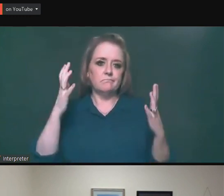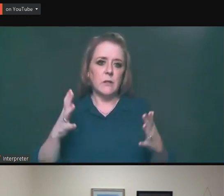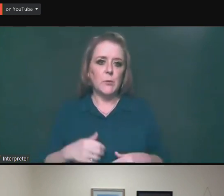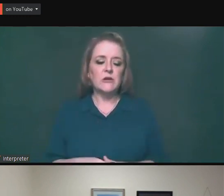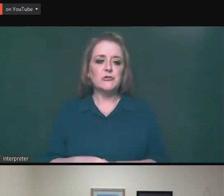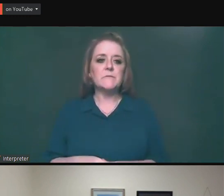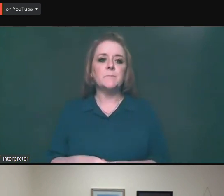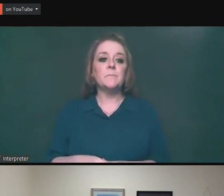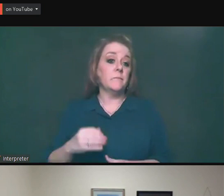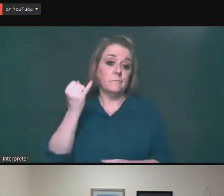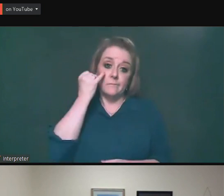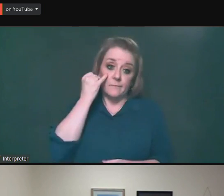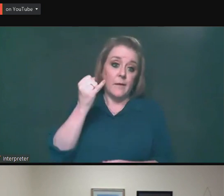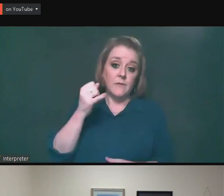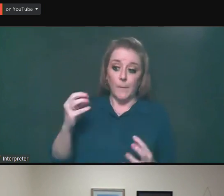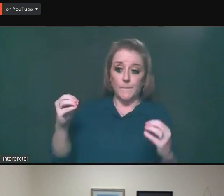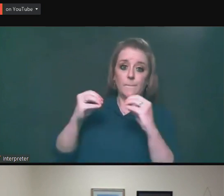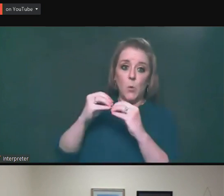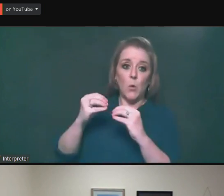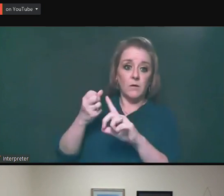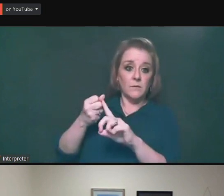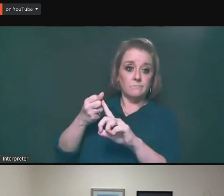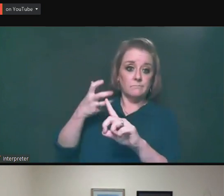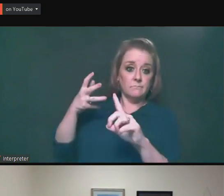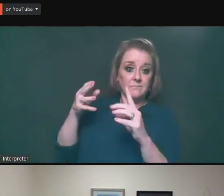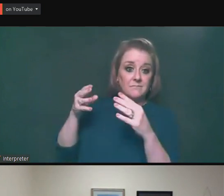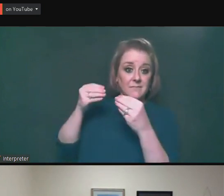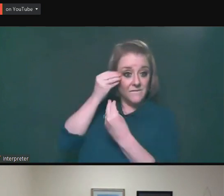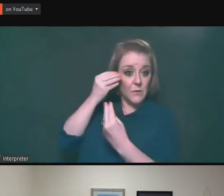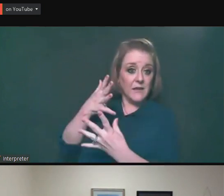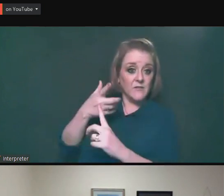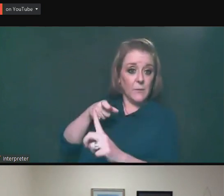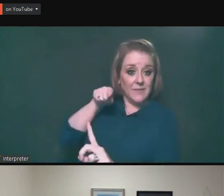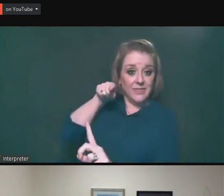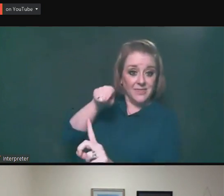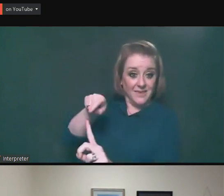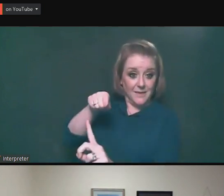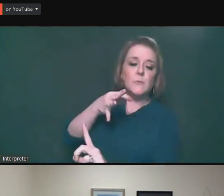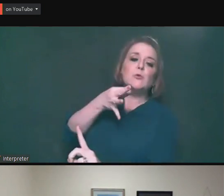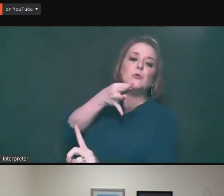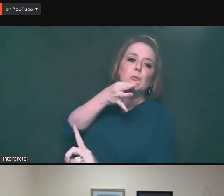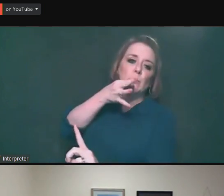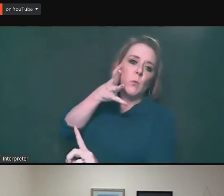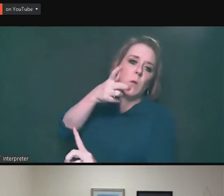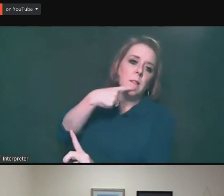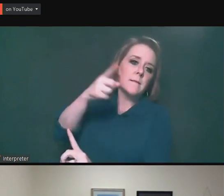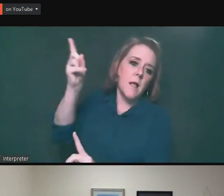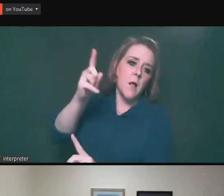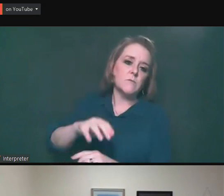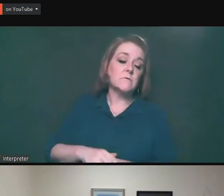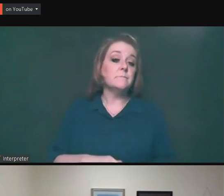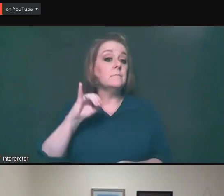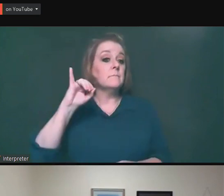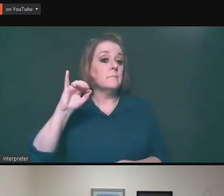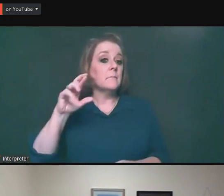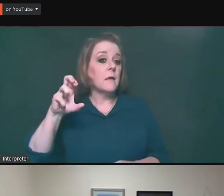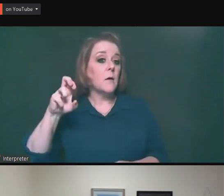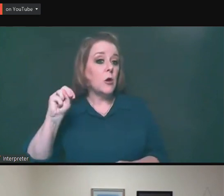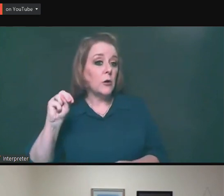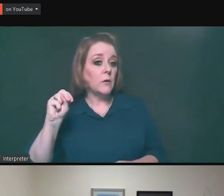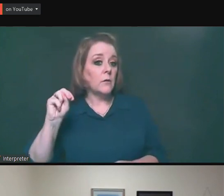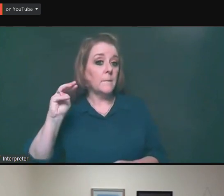would imagine you would hear a word from them soon on their plans. The Ironman, we've had